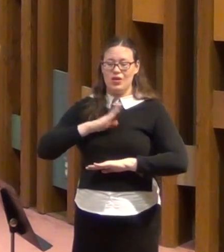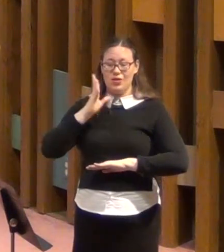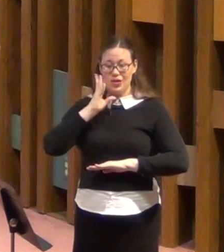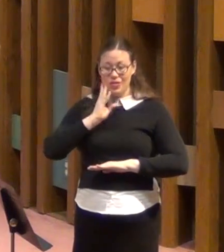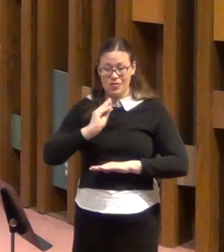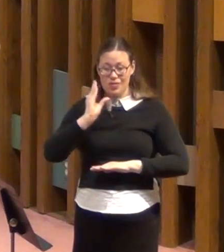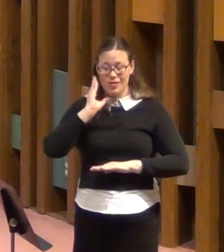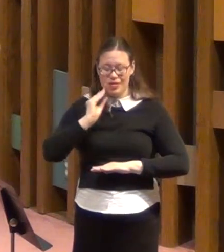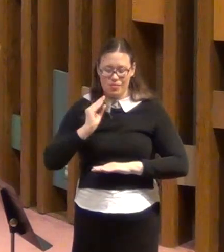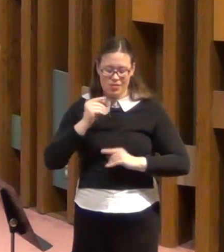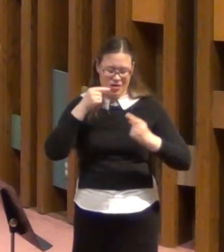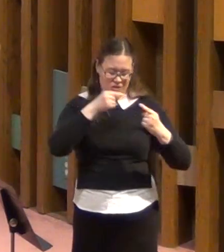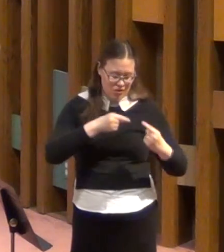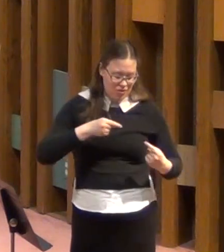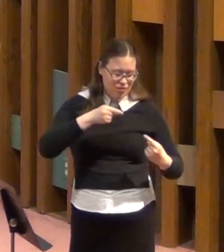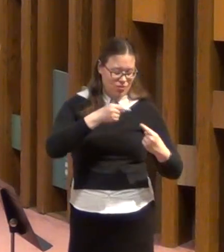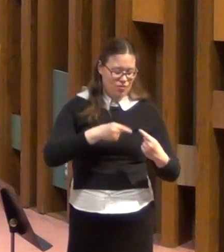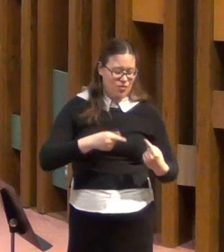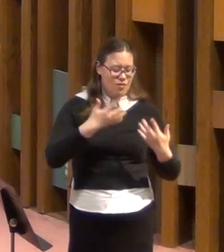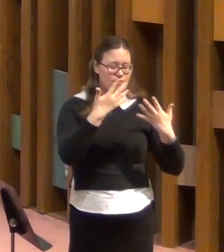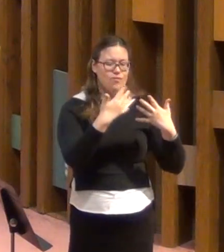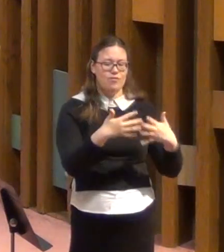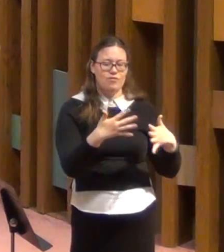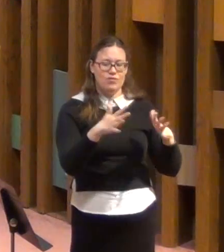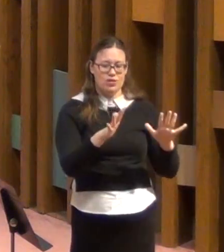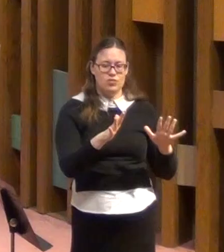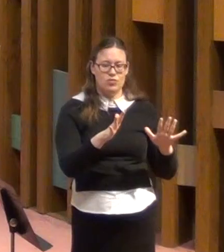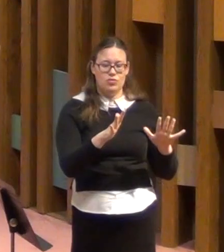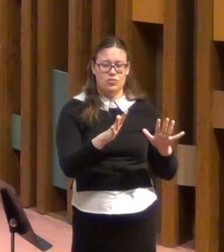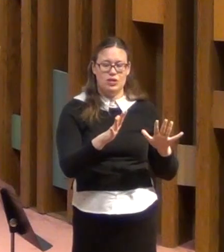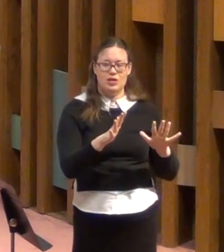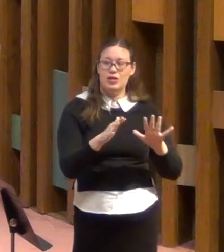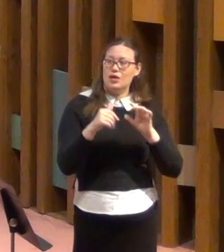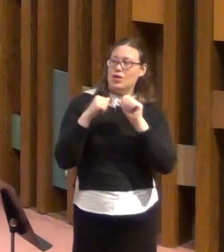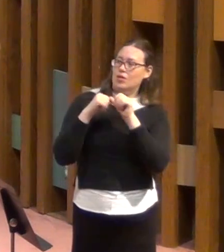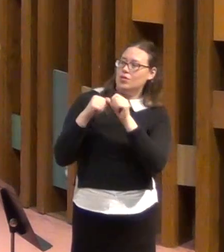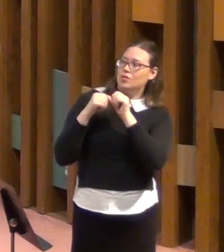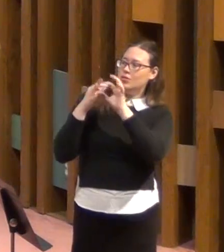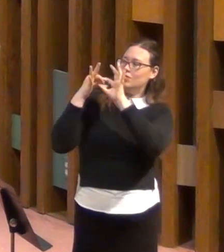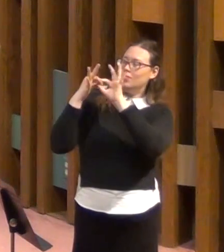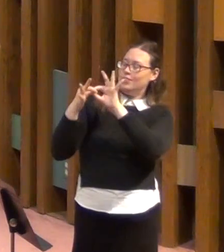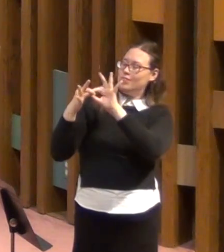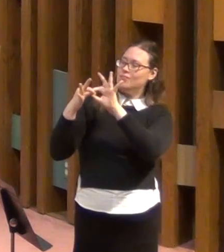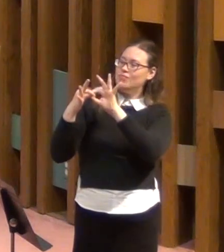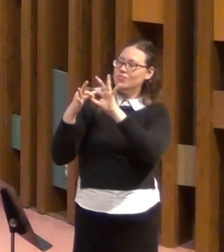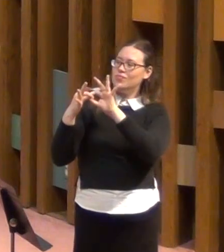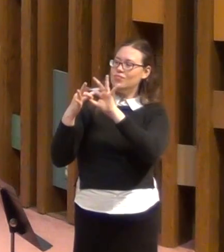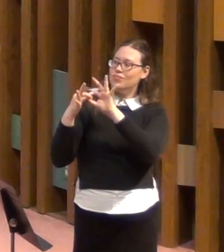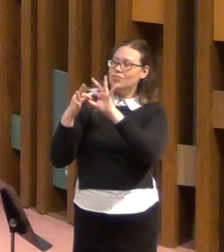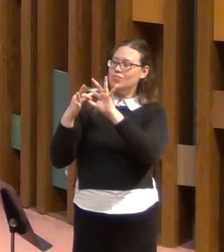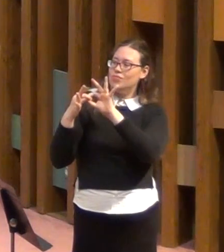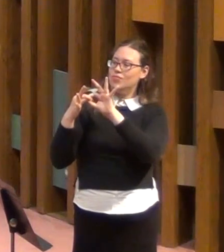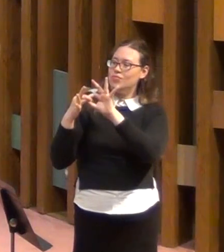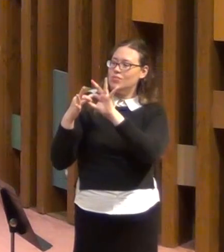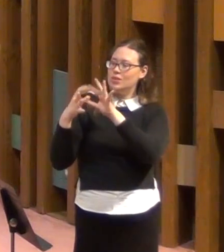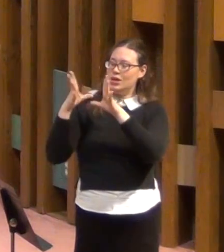the hard work of remaining true and resting